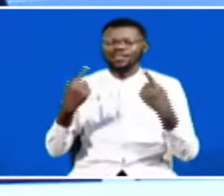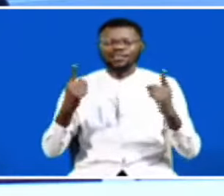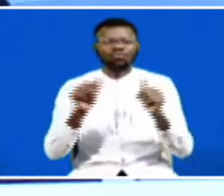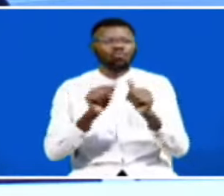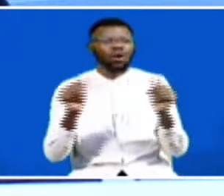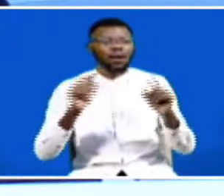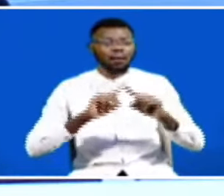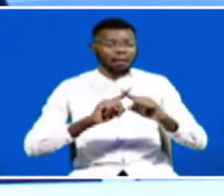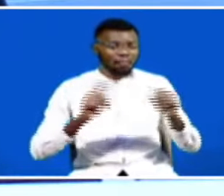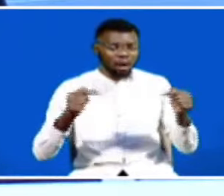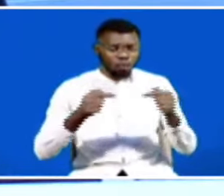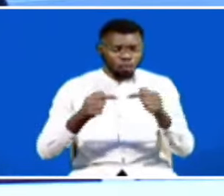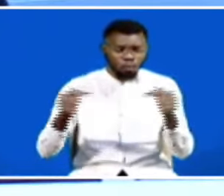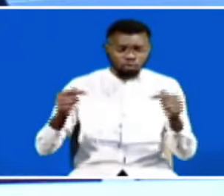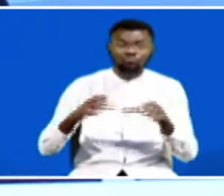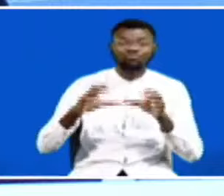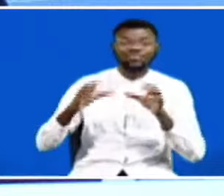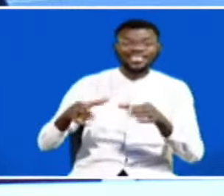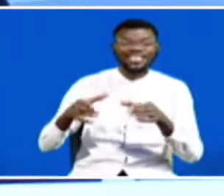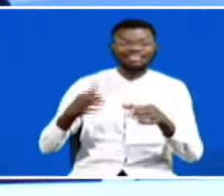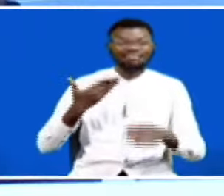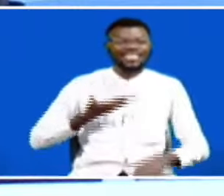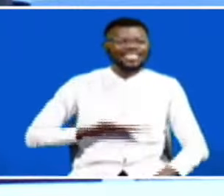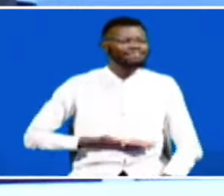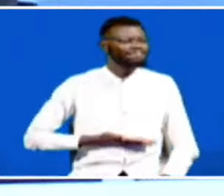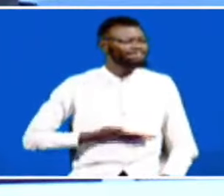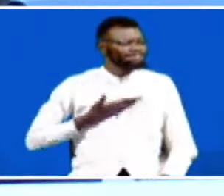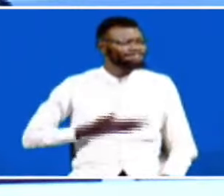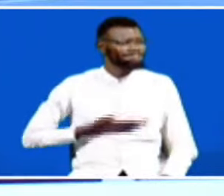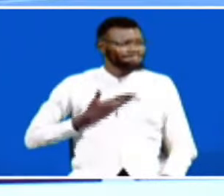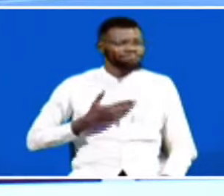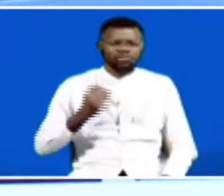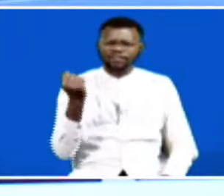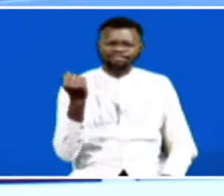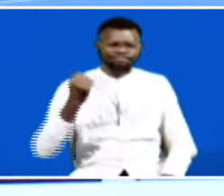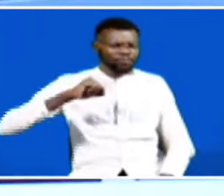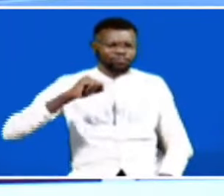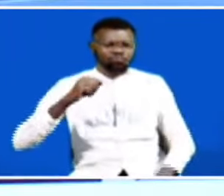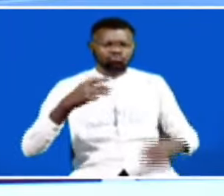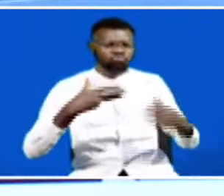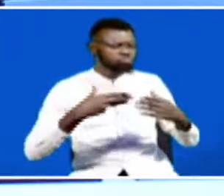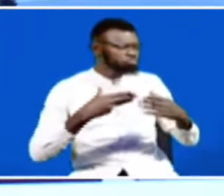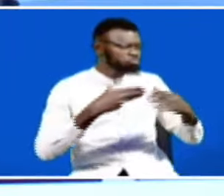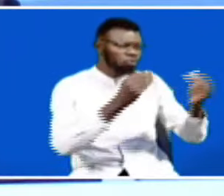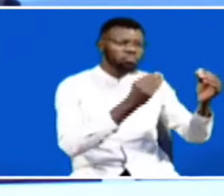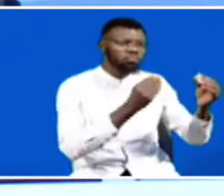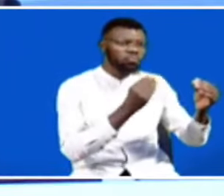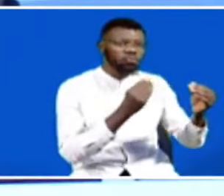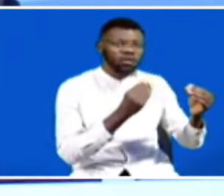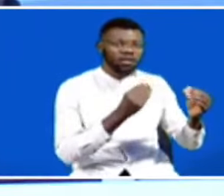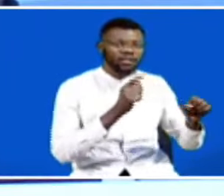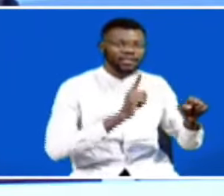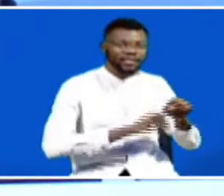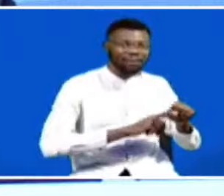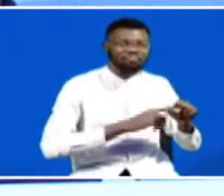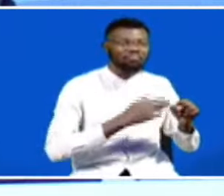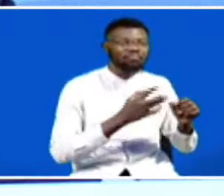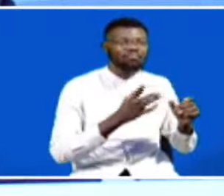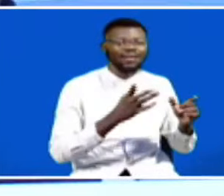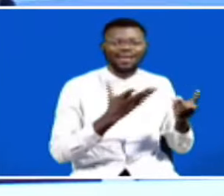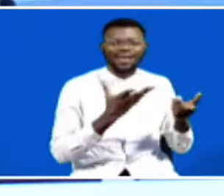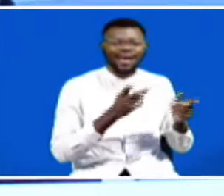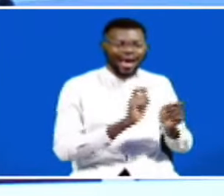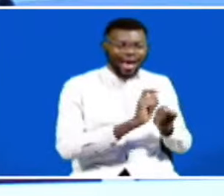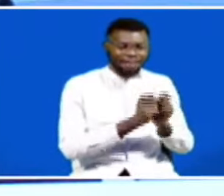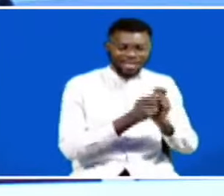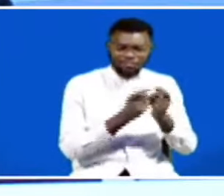while the opposition members of Parliament were frustrated and stormed out of the House after the amendments were defeated on